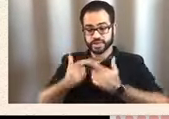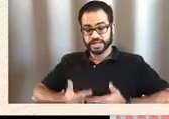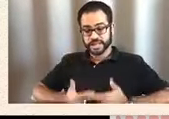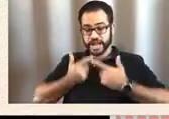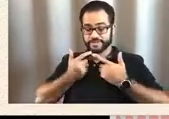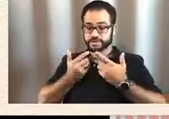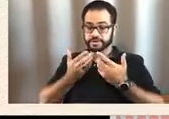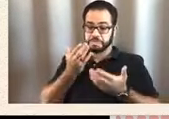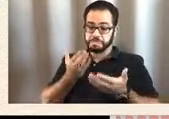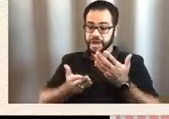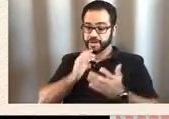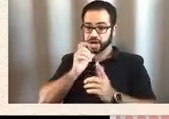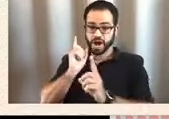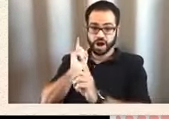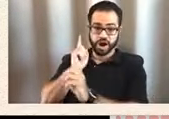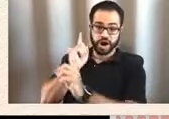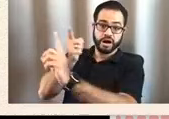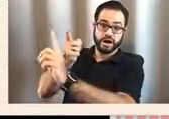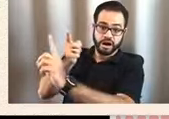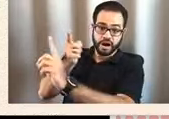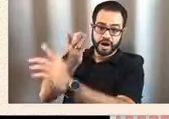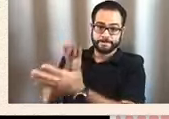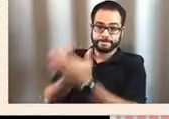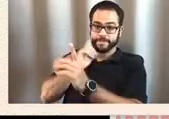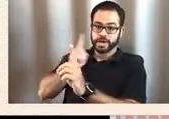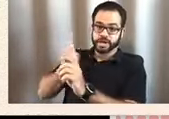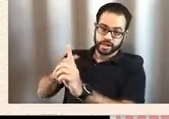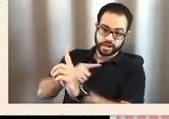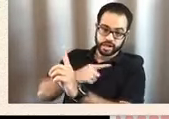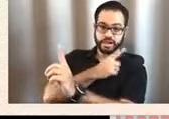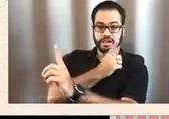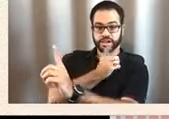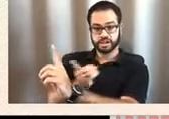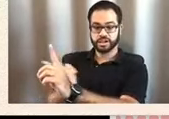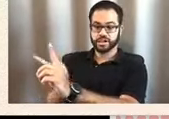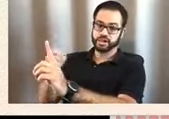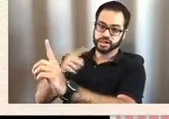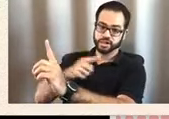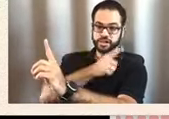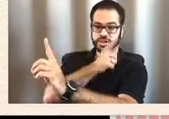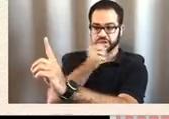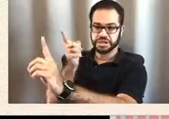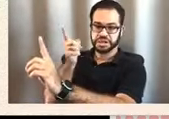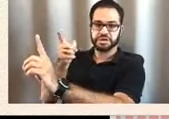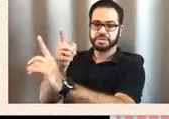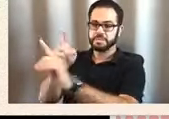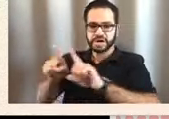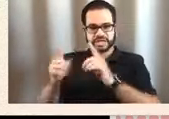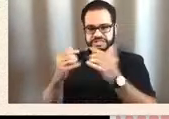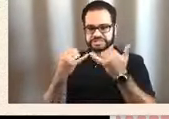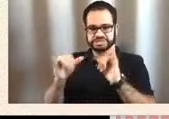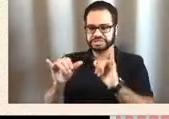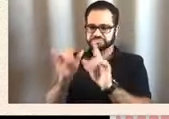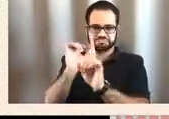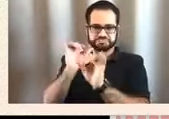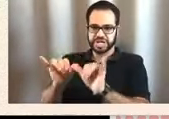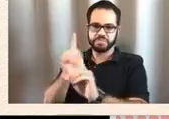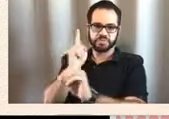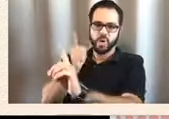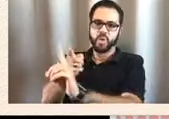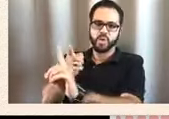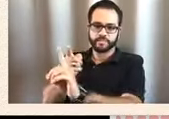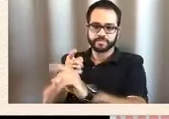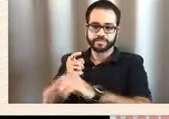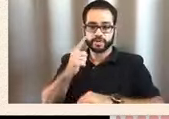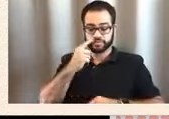or may take longer. Um, for me, I have a visual impairment.